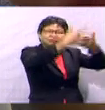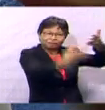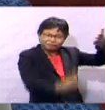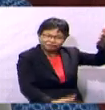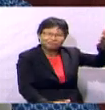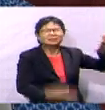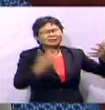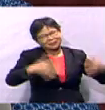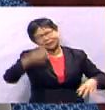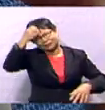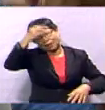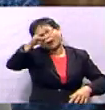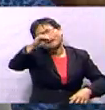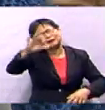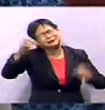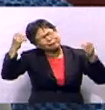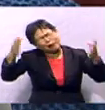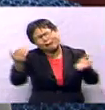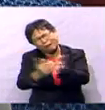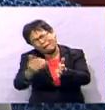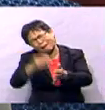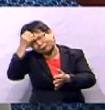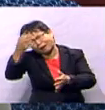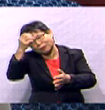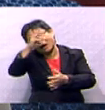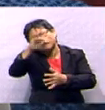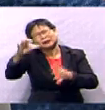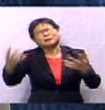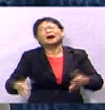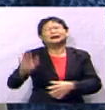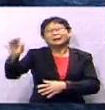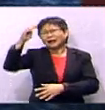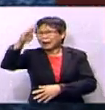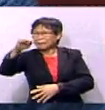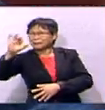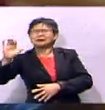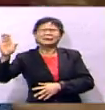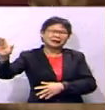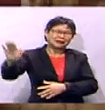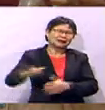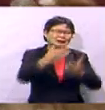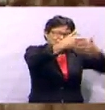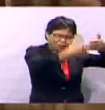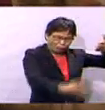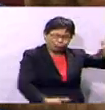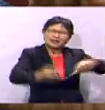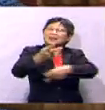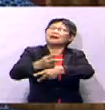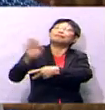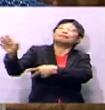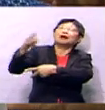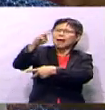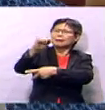spoke. I've told that to MIC many times. But that MIC blueprint, we're not going to throw in the drain. We're going to keep it. We're going to